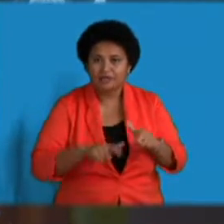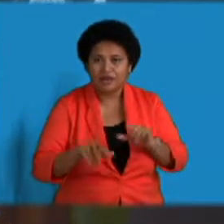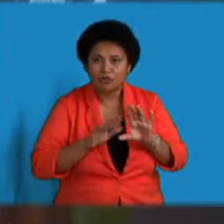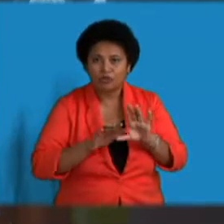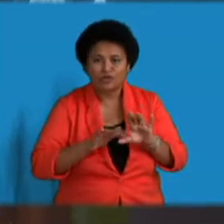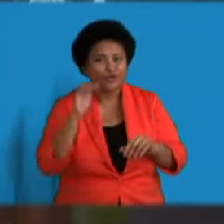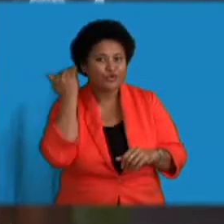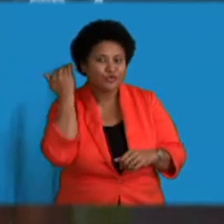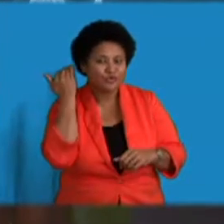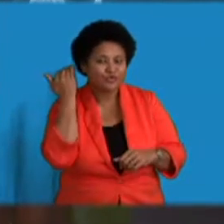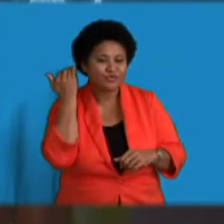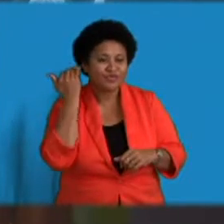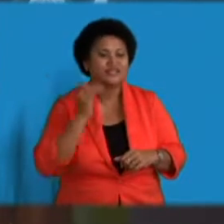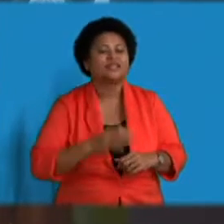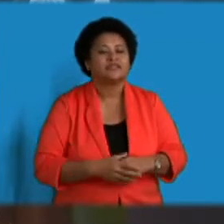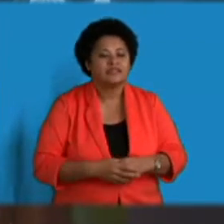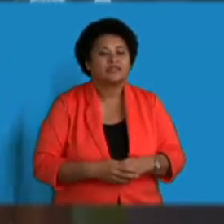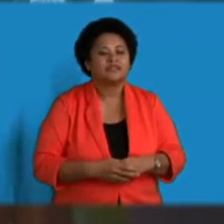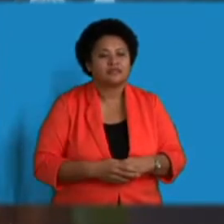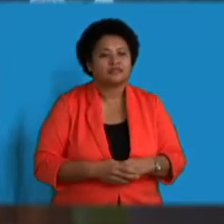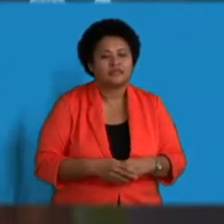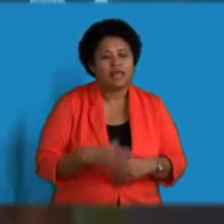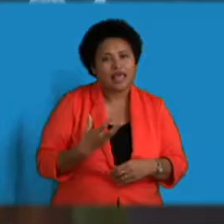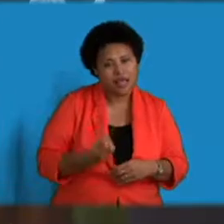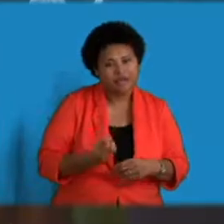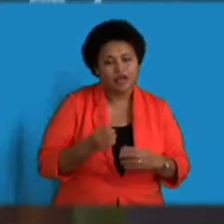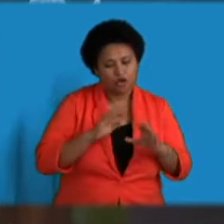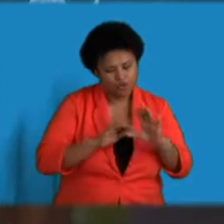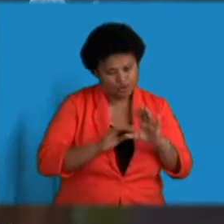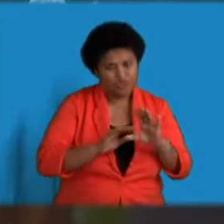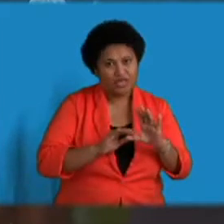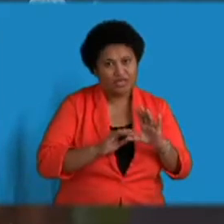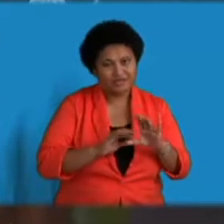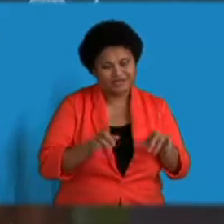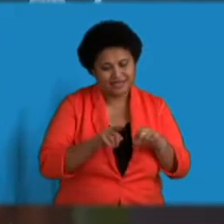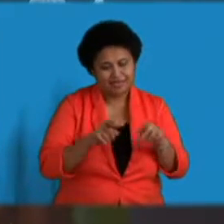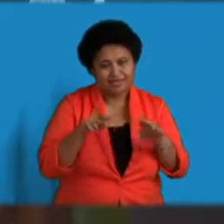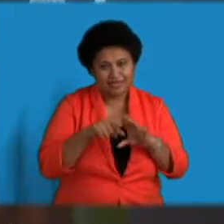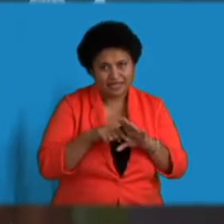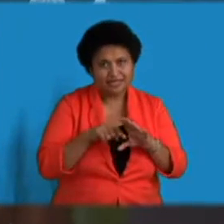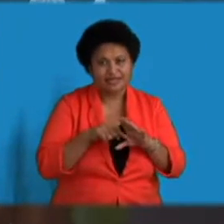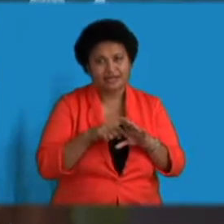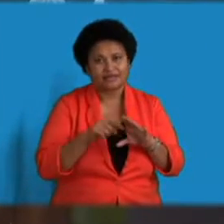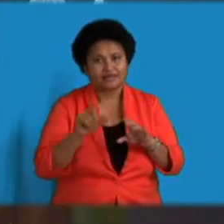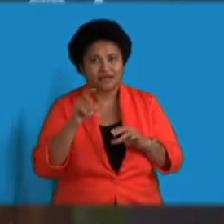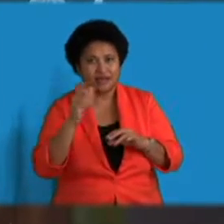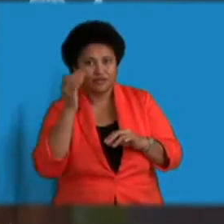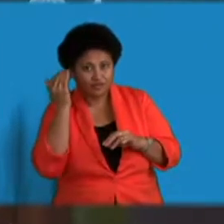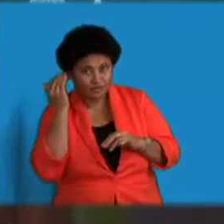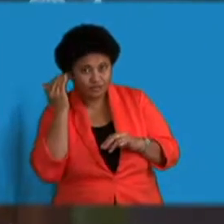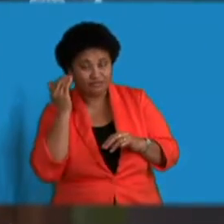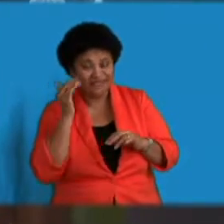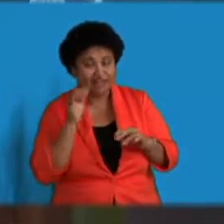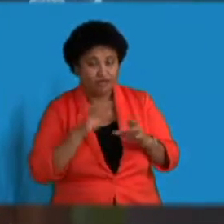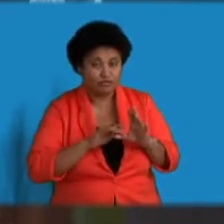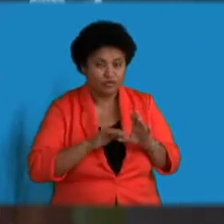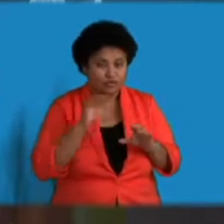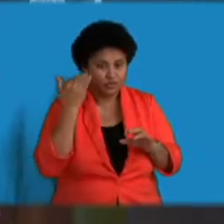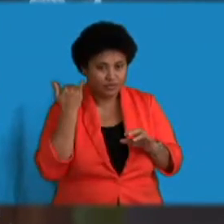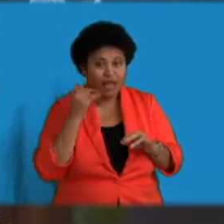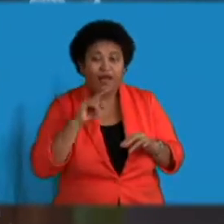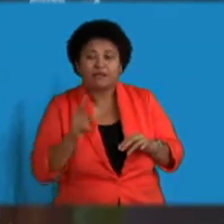rural schools have dedicated computer lab and computers, but there are still some schools in the